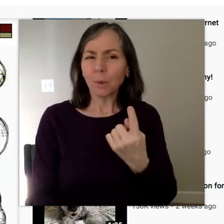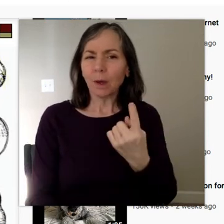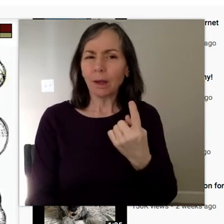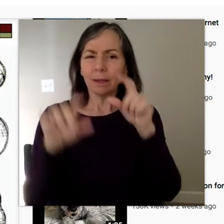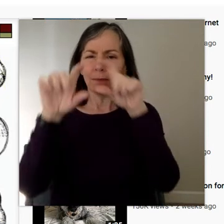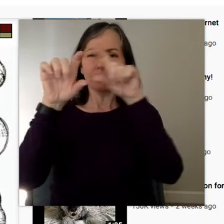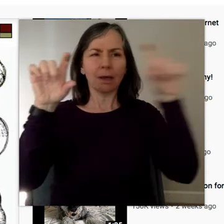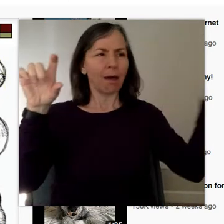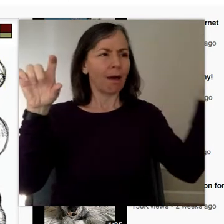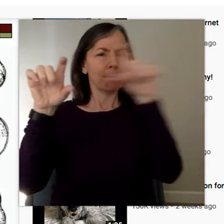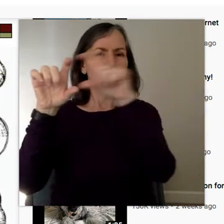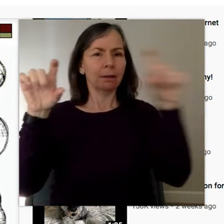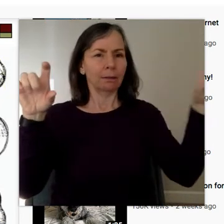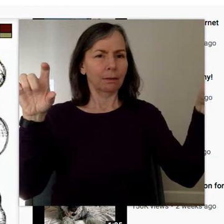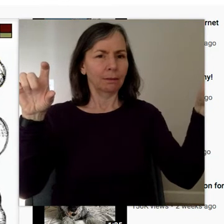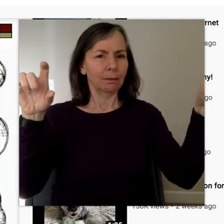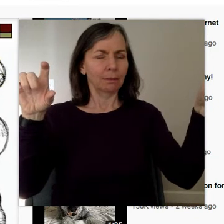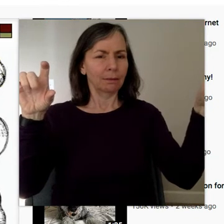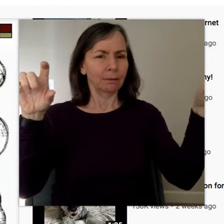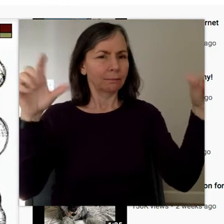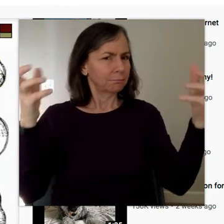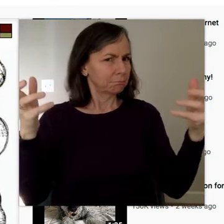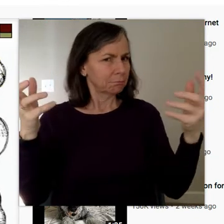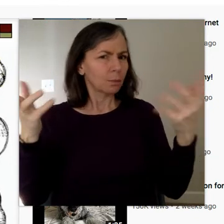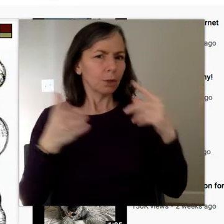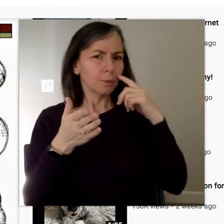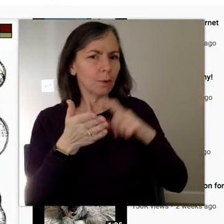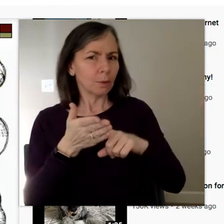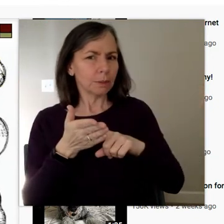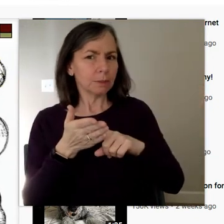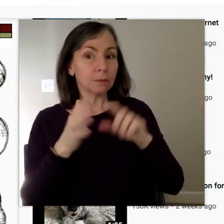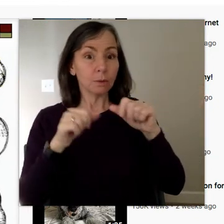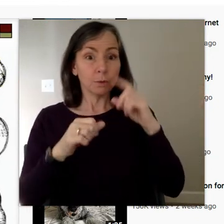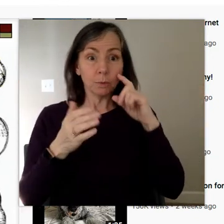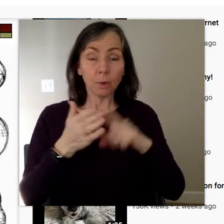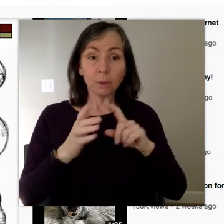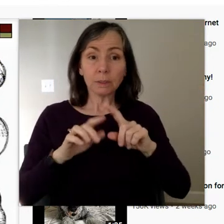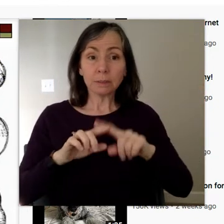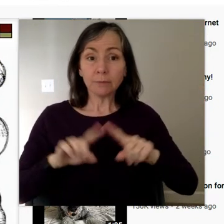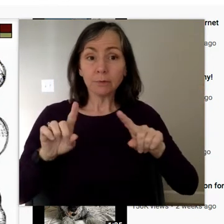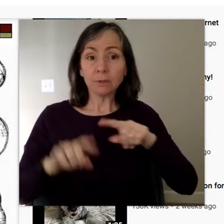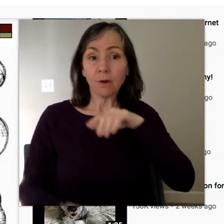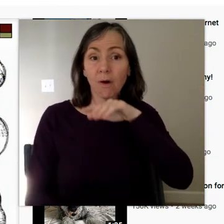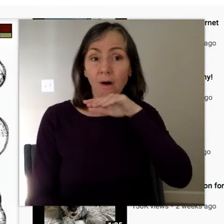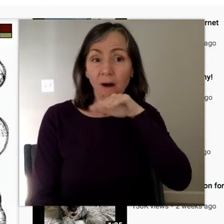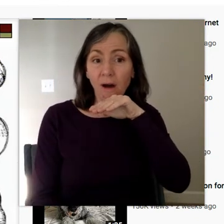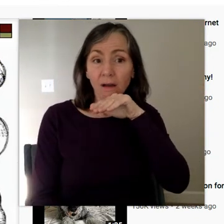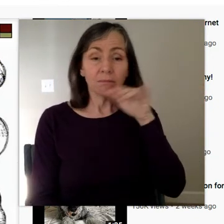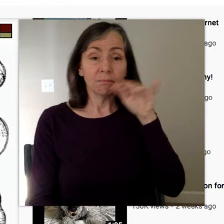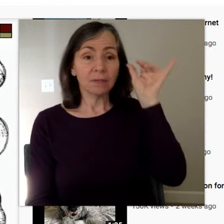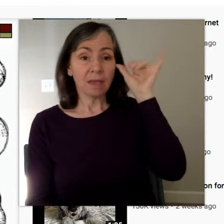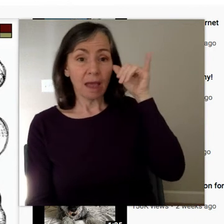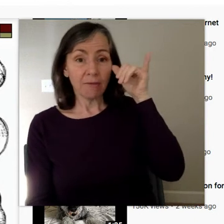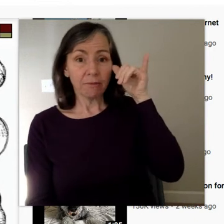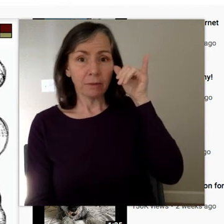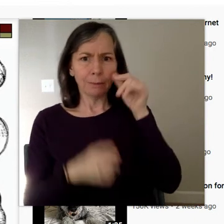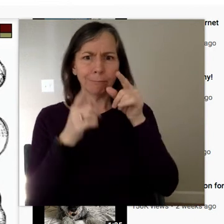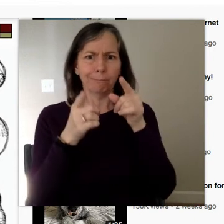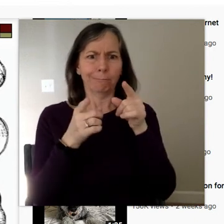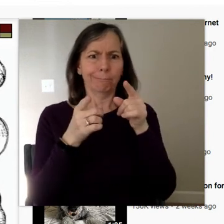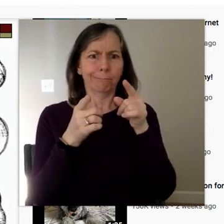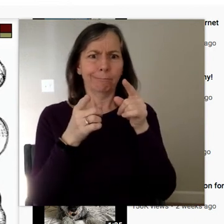If I gave you a quiz, could you tell the difference between a hog and a calf? No, you could